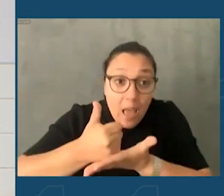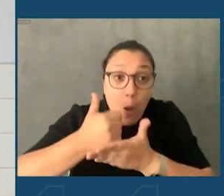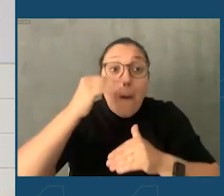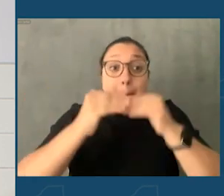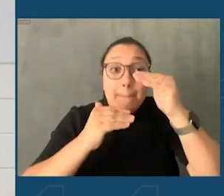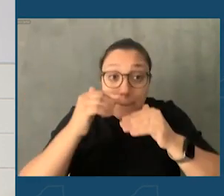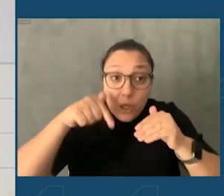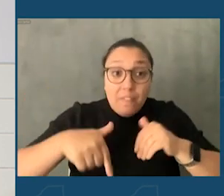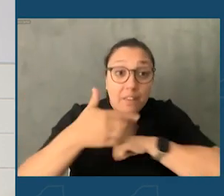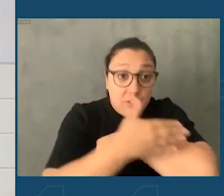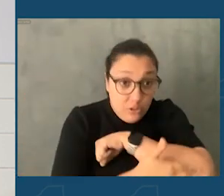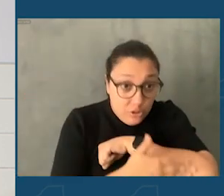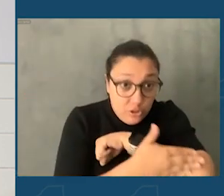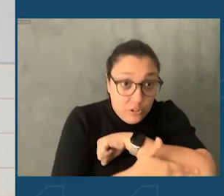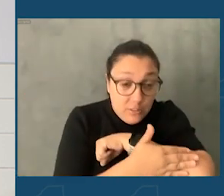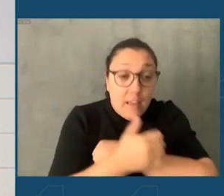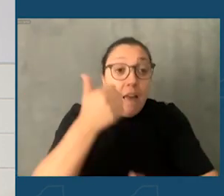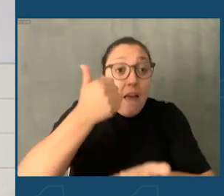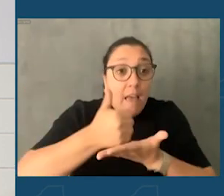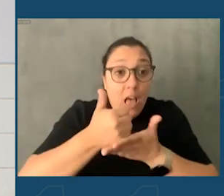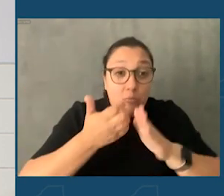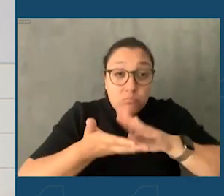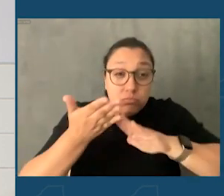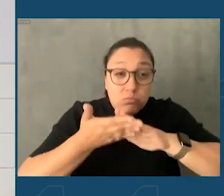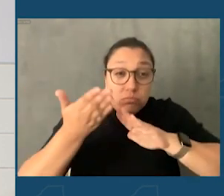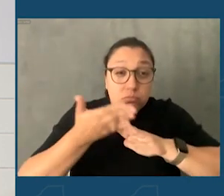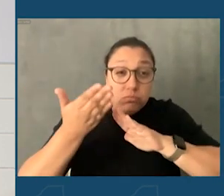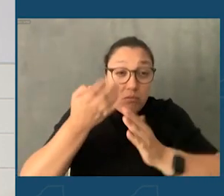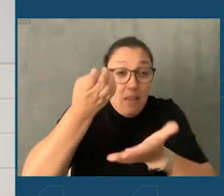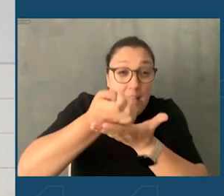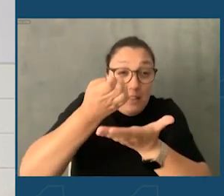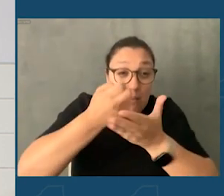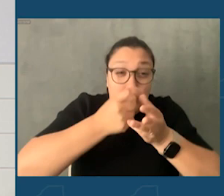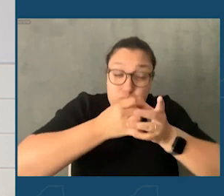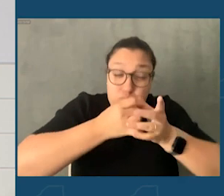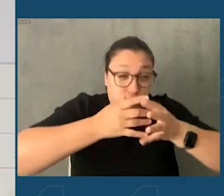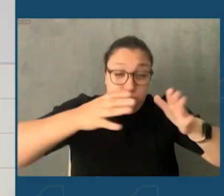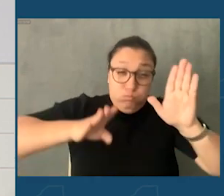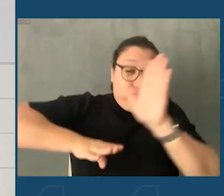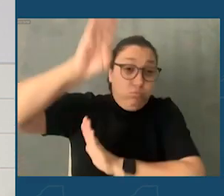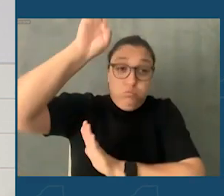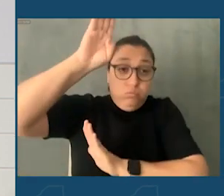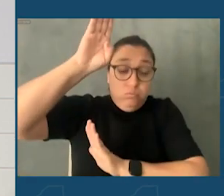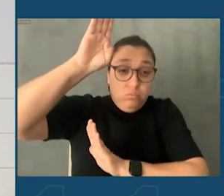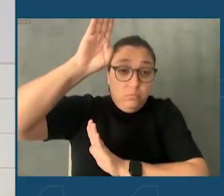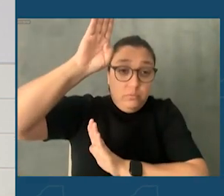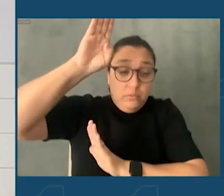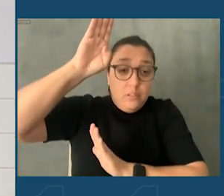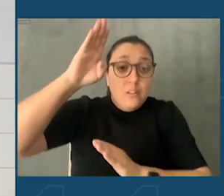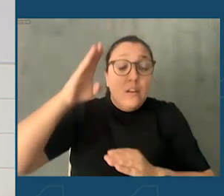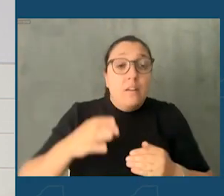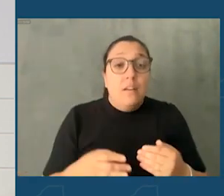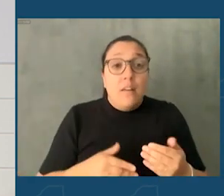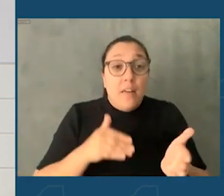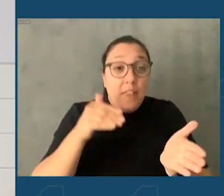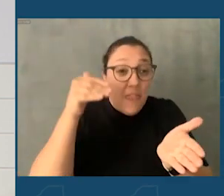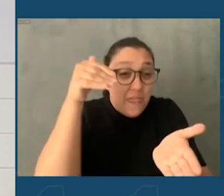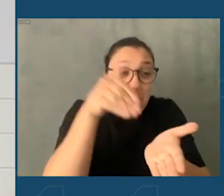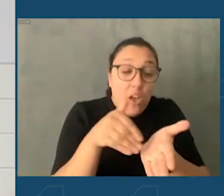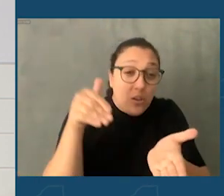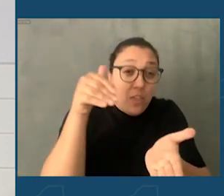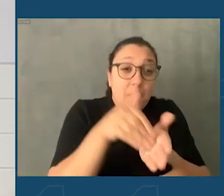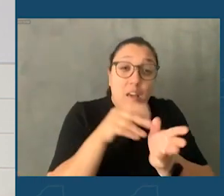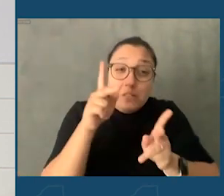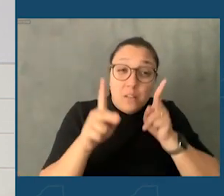the greatest economic expansion in history. Thousands of asylum seekers continue to arrive at our